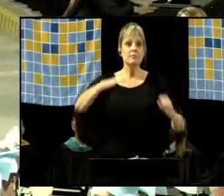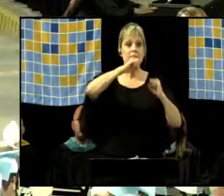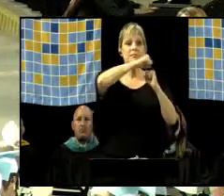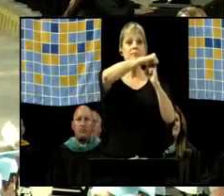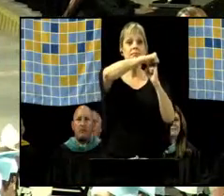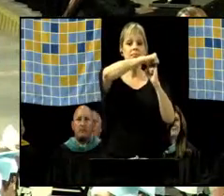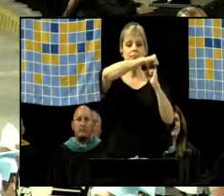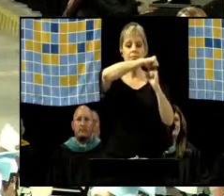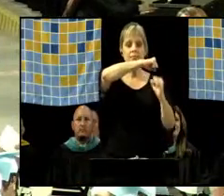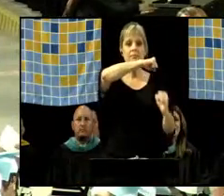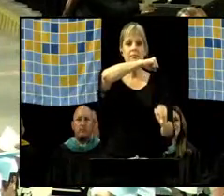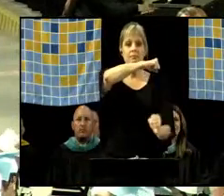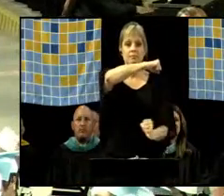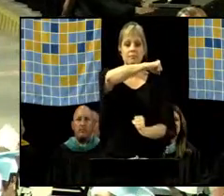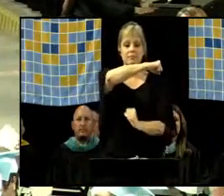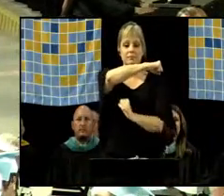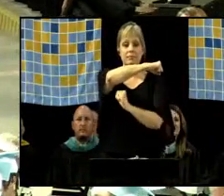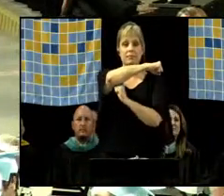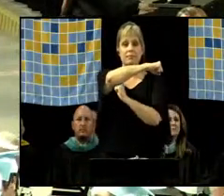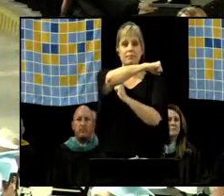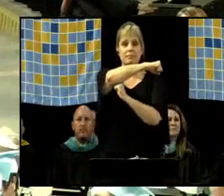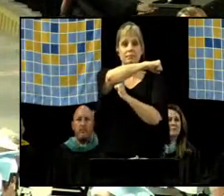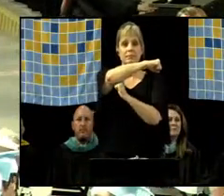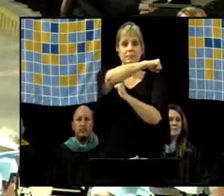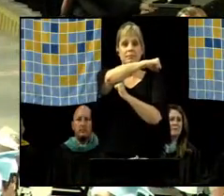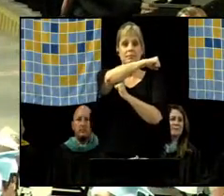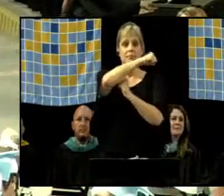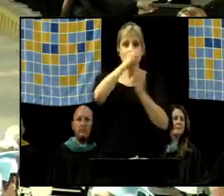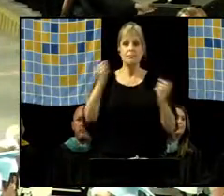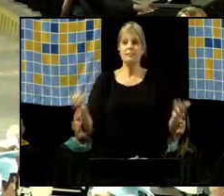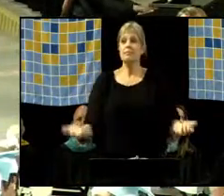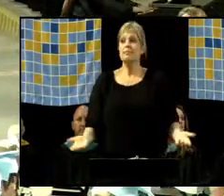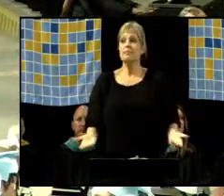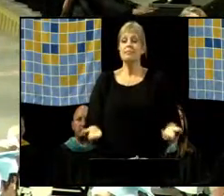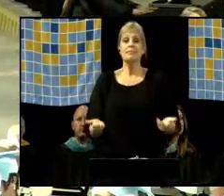lies the greatest thing we